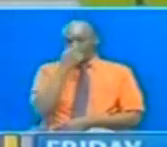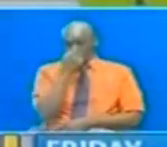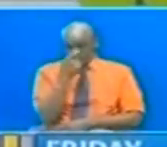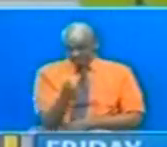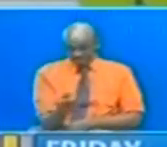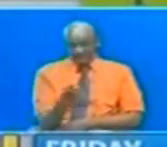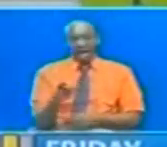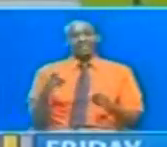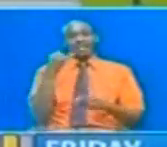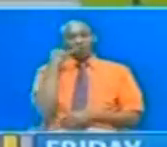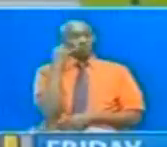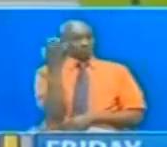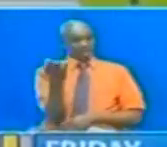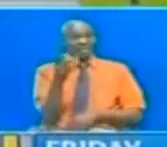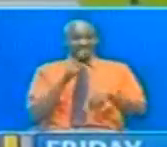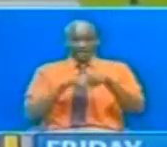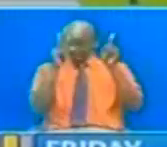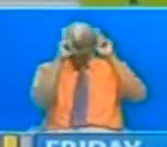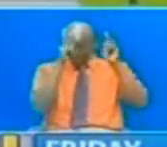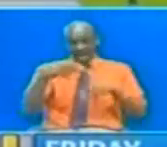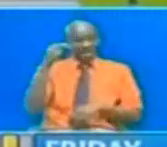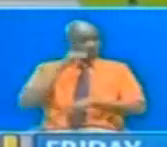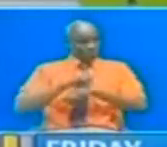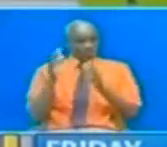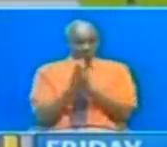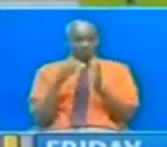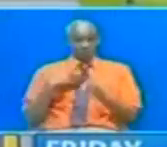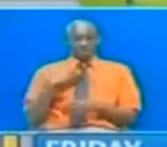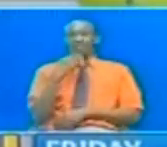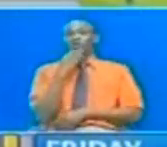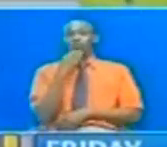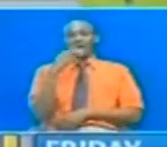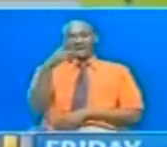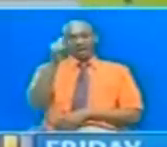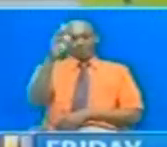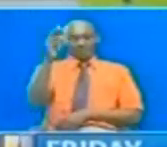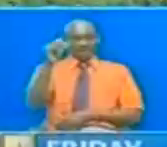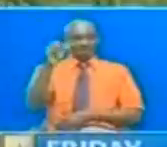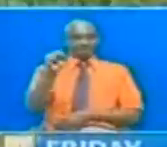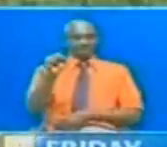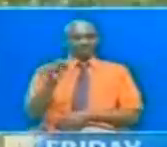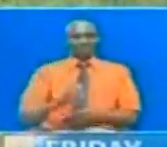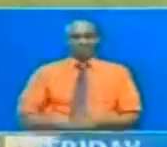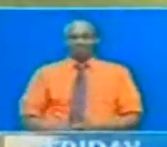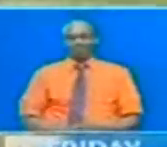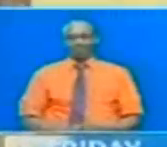Nakuru Athletics Club, while Kakamega High School will host Kabras Sugar against Resolution Impala.